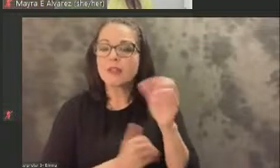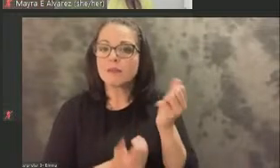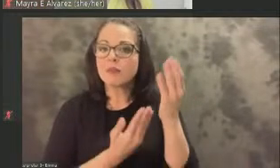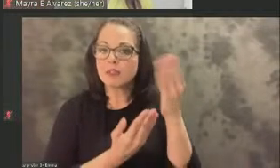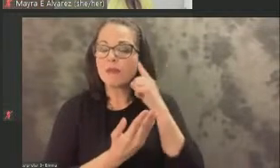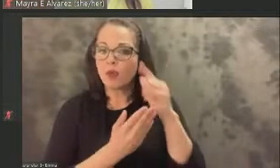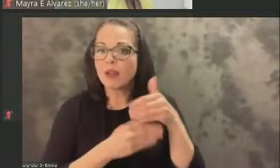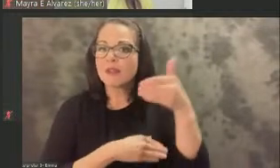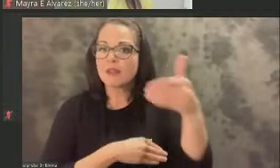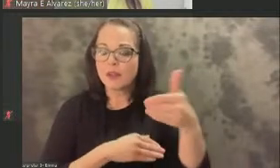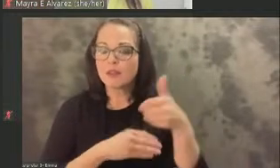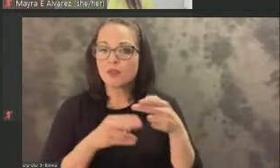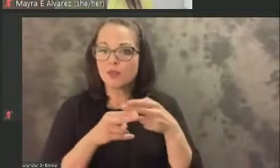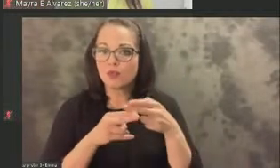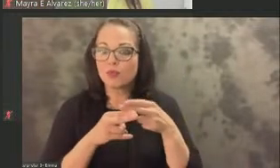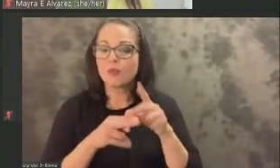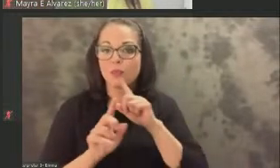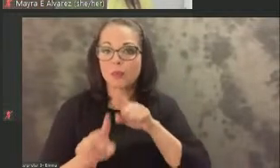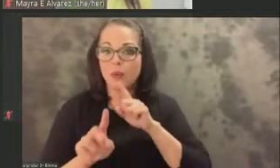subsequent and forthcoming report.